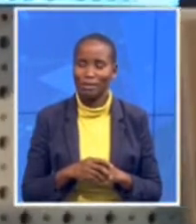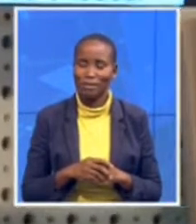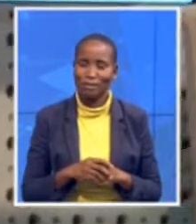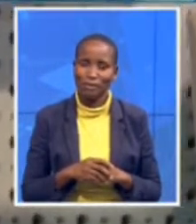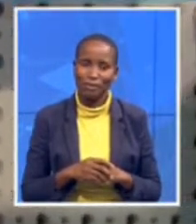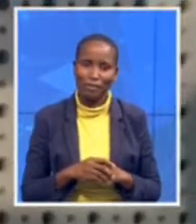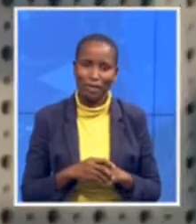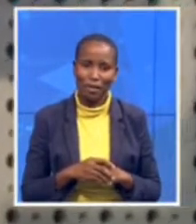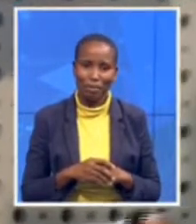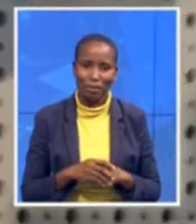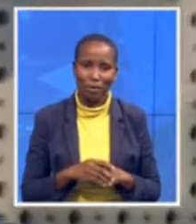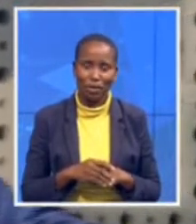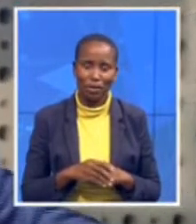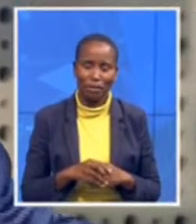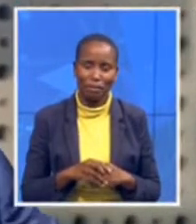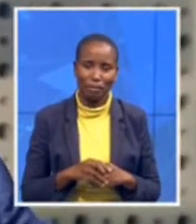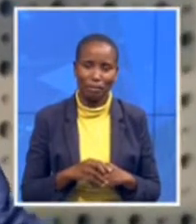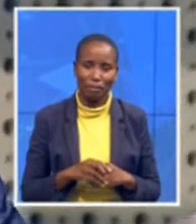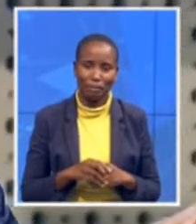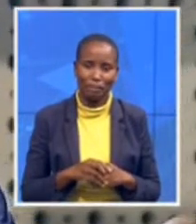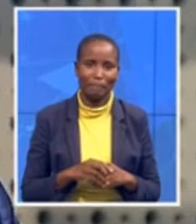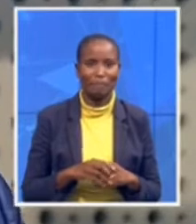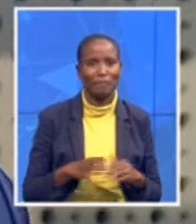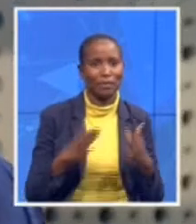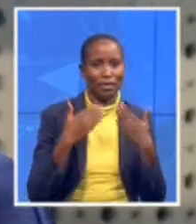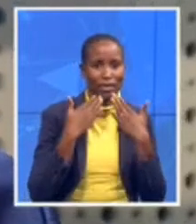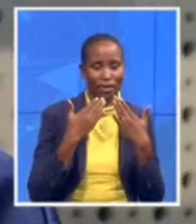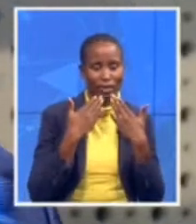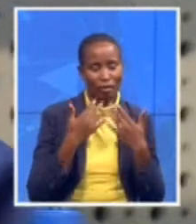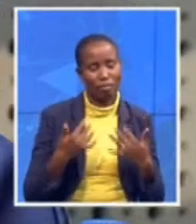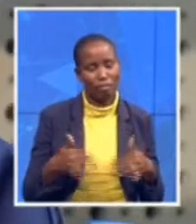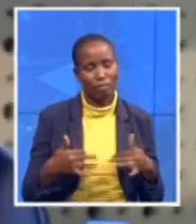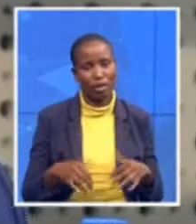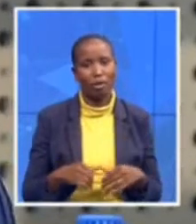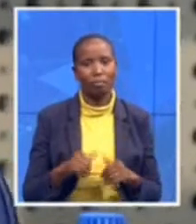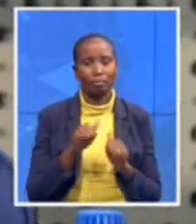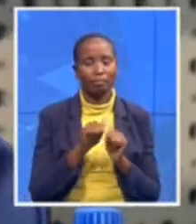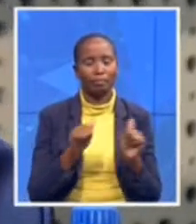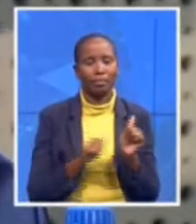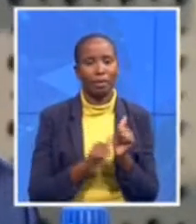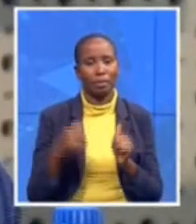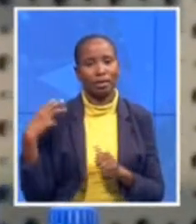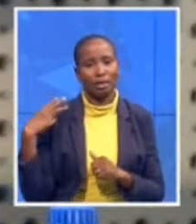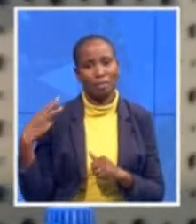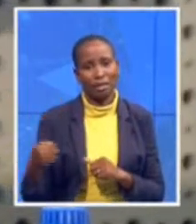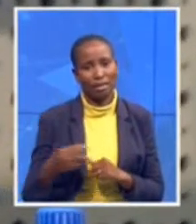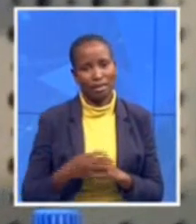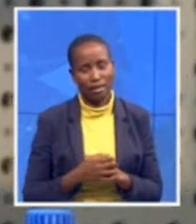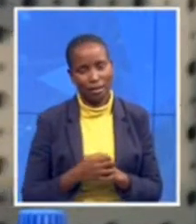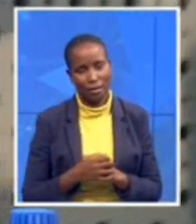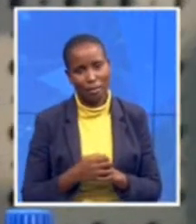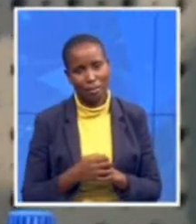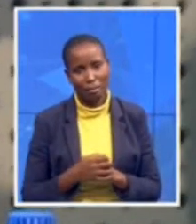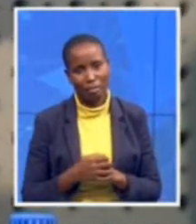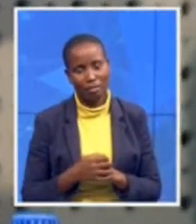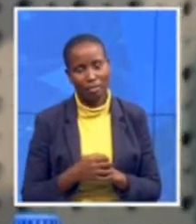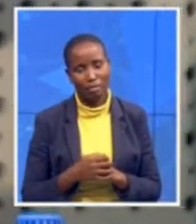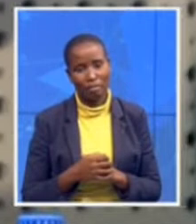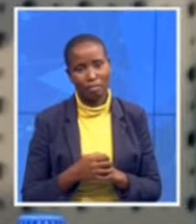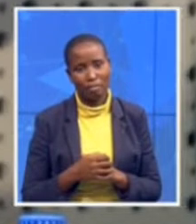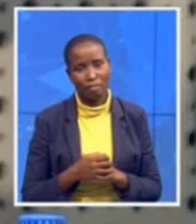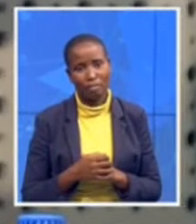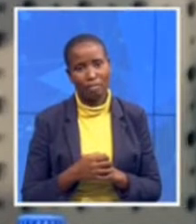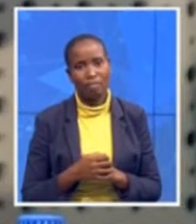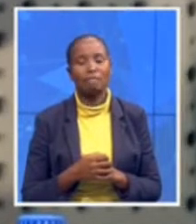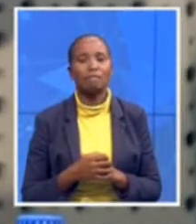Thank you very much, Honorable Deputy Minister. Honorable Deputy Minister has been leading us in ensuring that